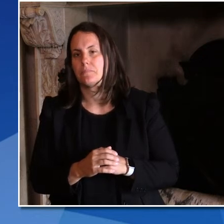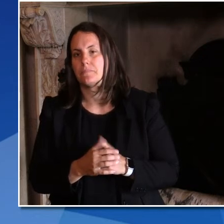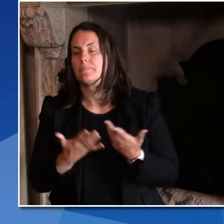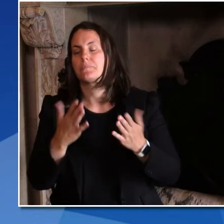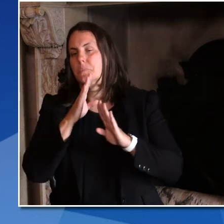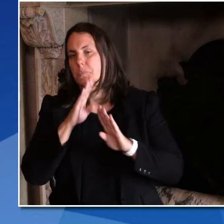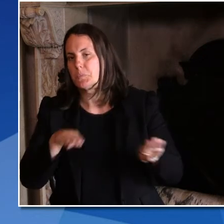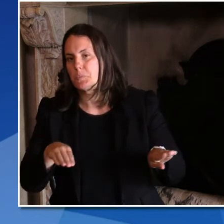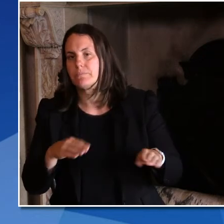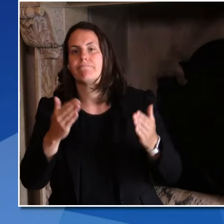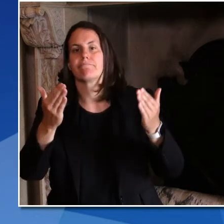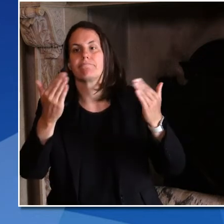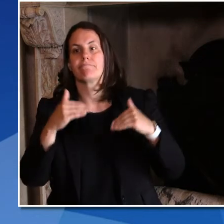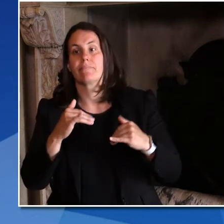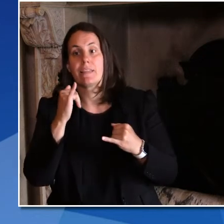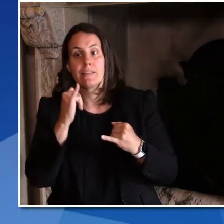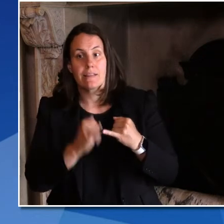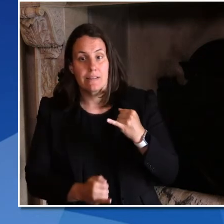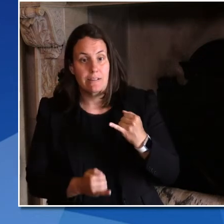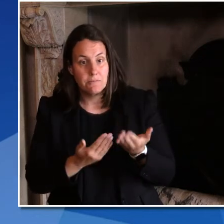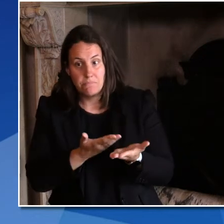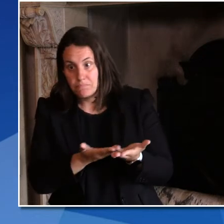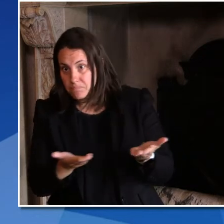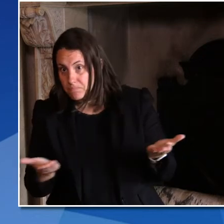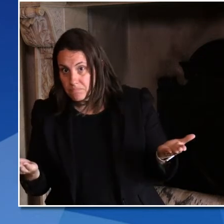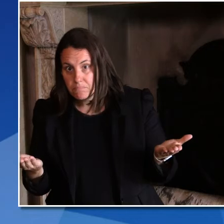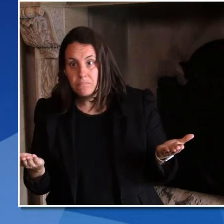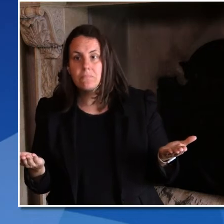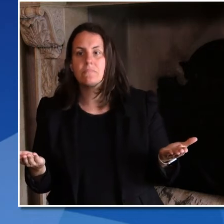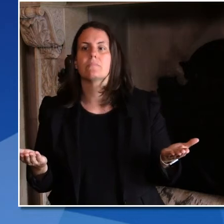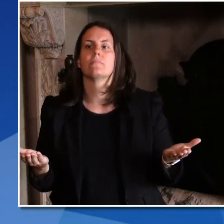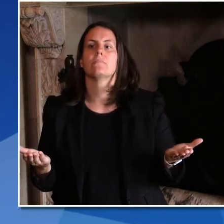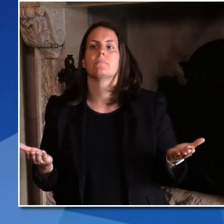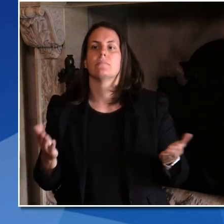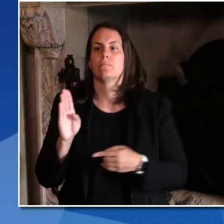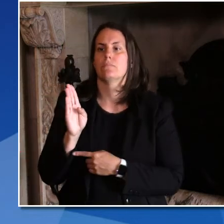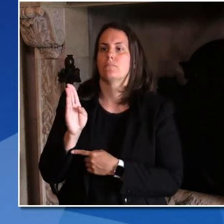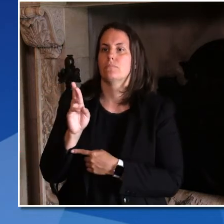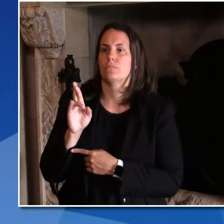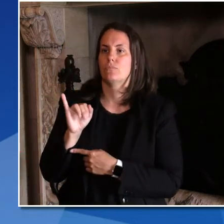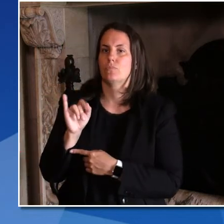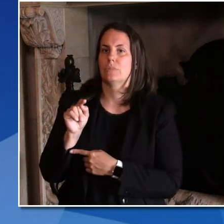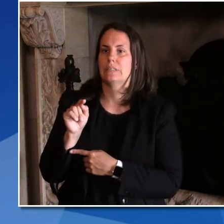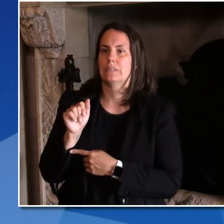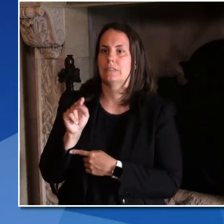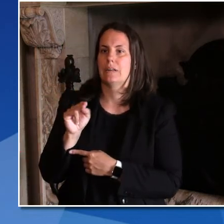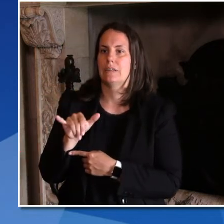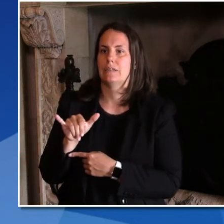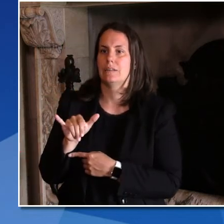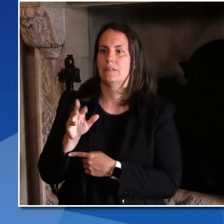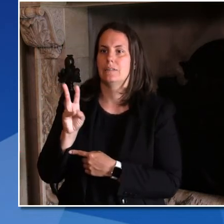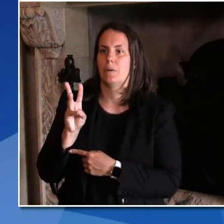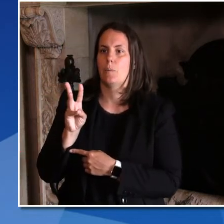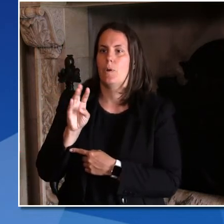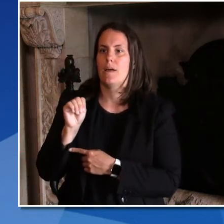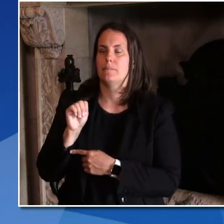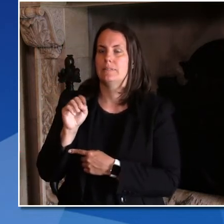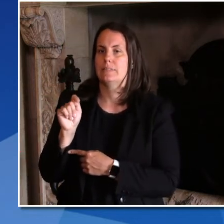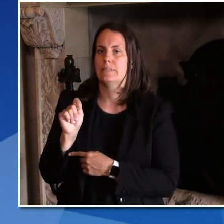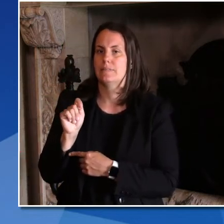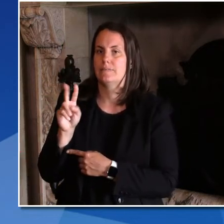Okay, then our final question of the afternoon belongs to Brittany Ehrman from WMTV NBC 15 in Madison.